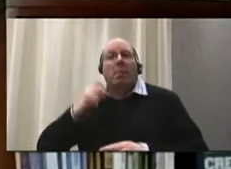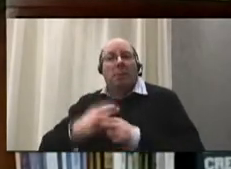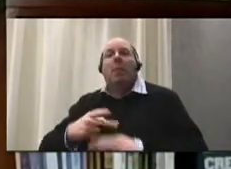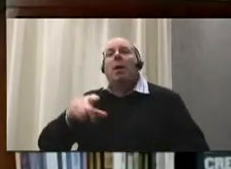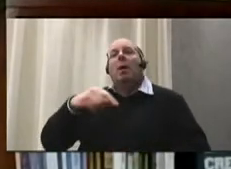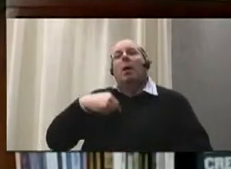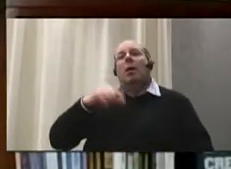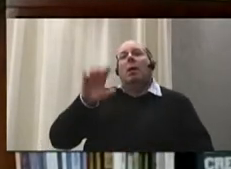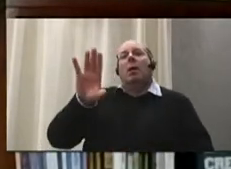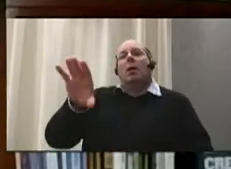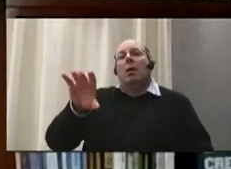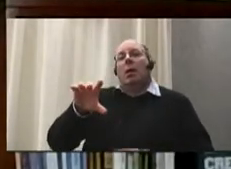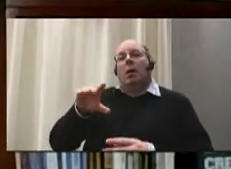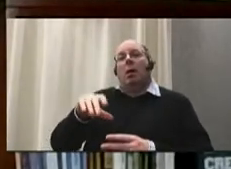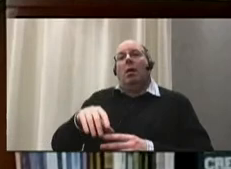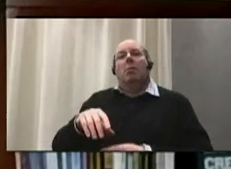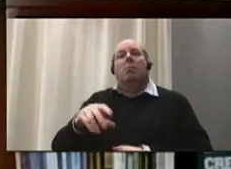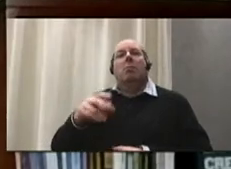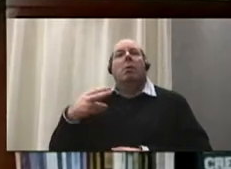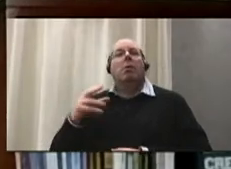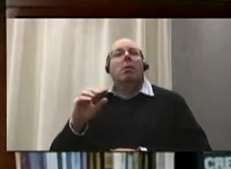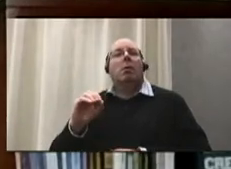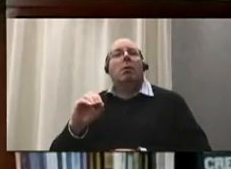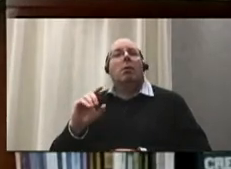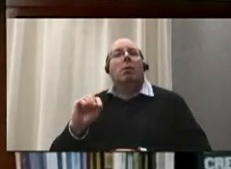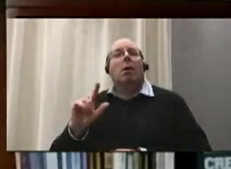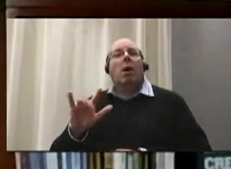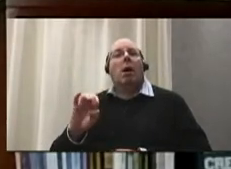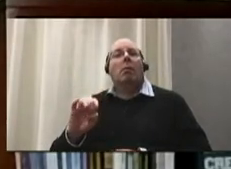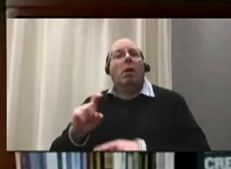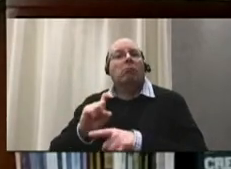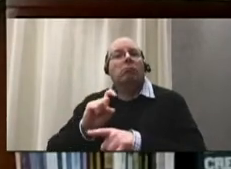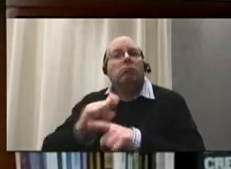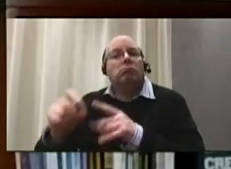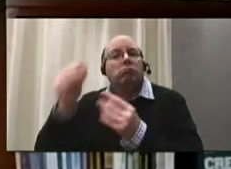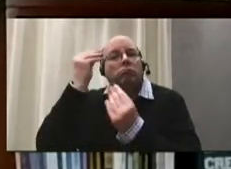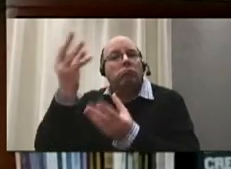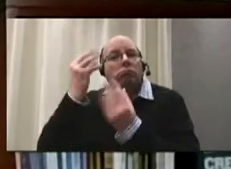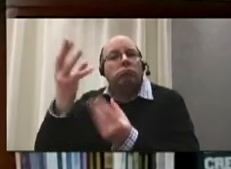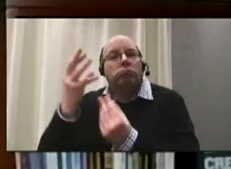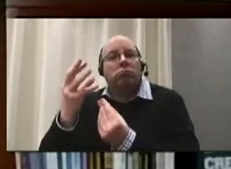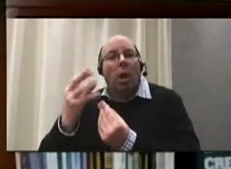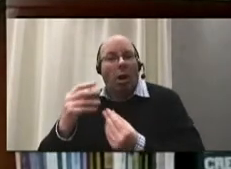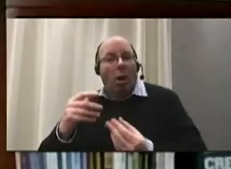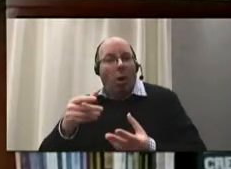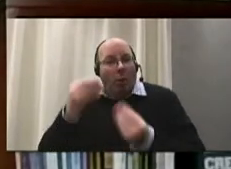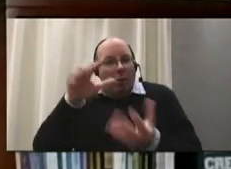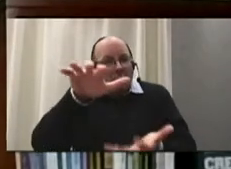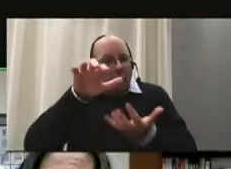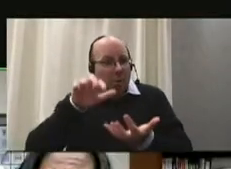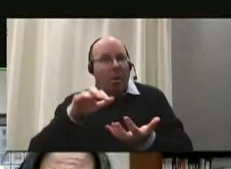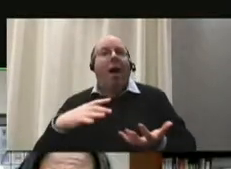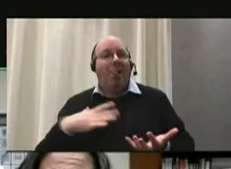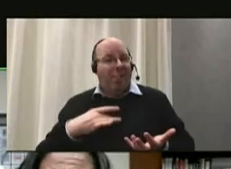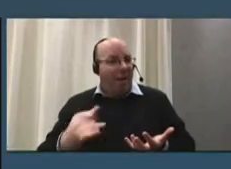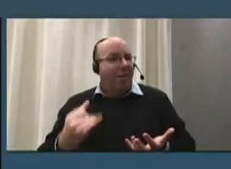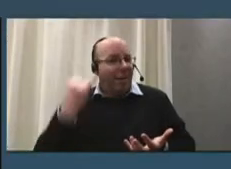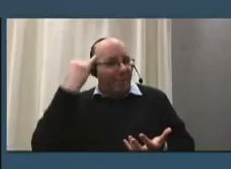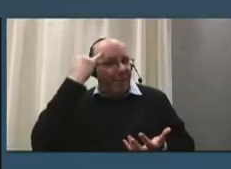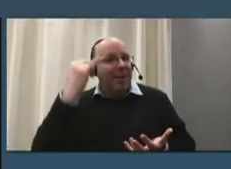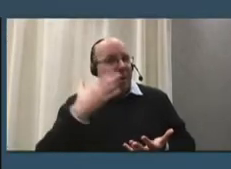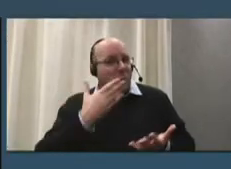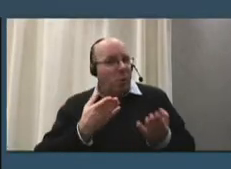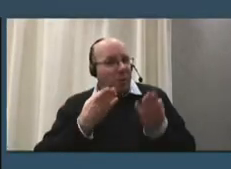you know, they can let us know if we can follow up, but at least we have the information that we can be responsive to. So I actually like that as a recommendation.